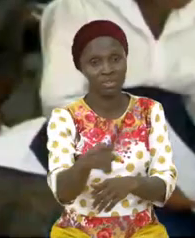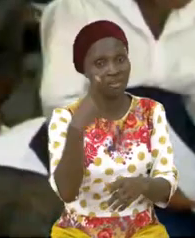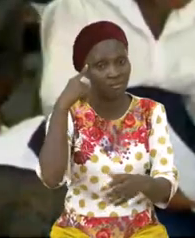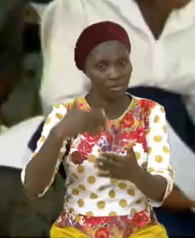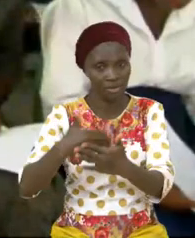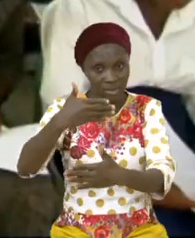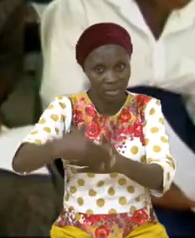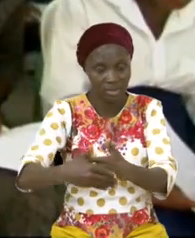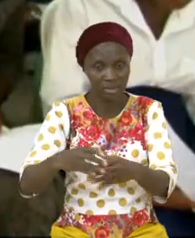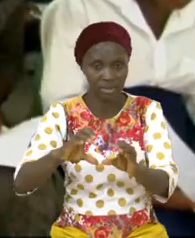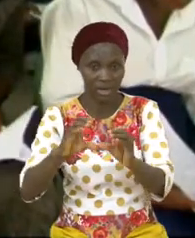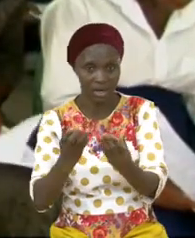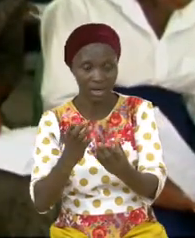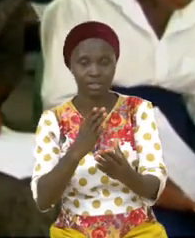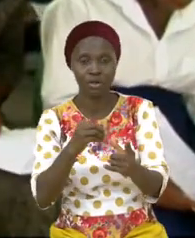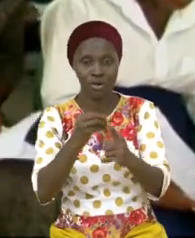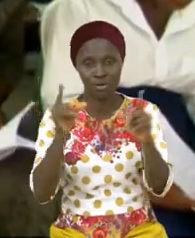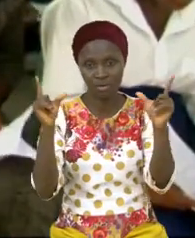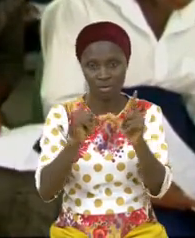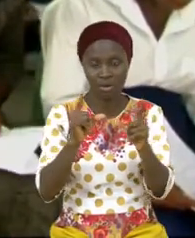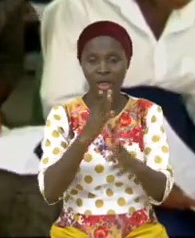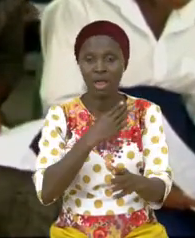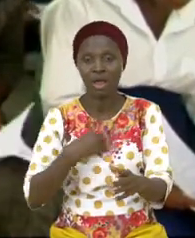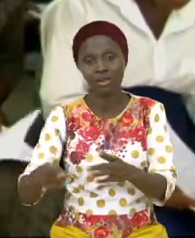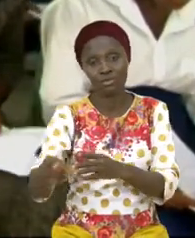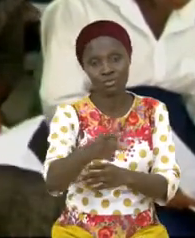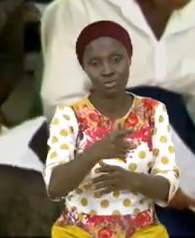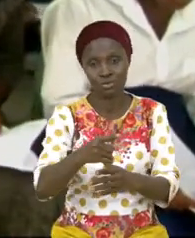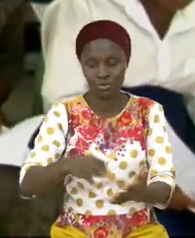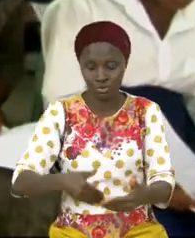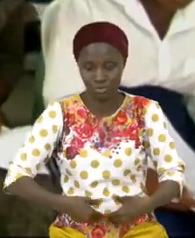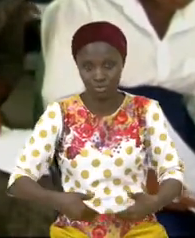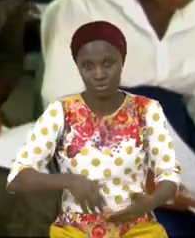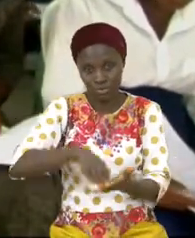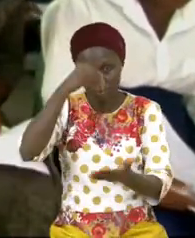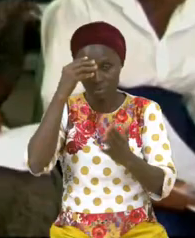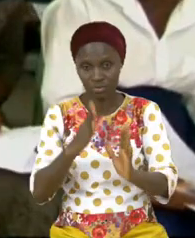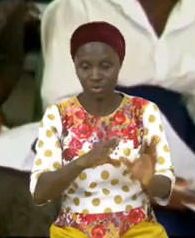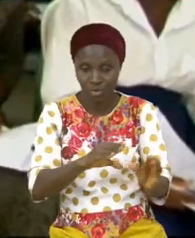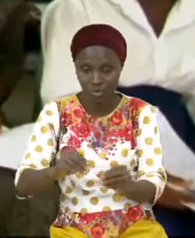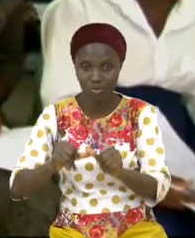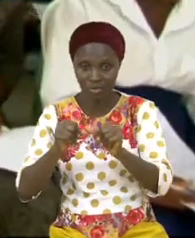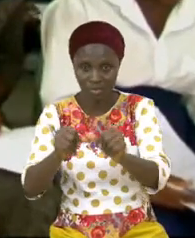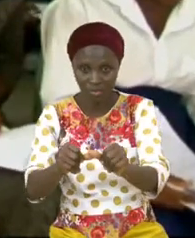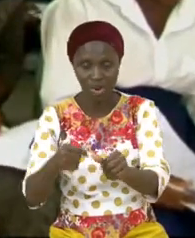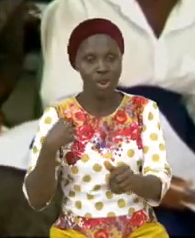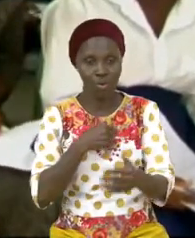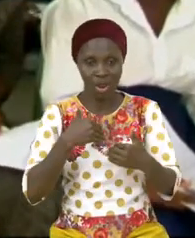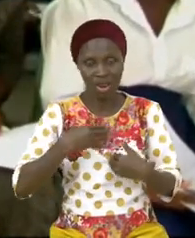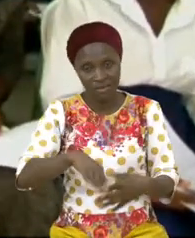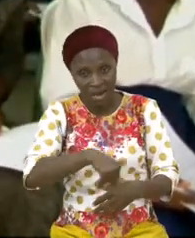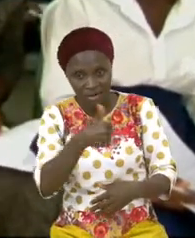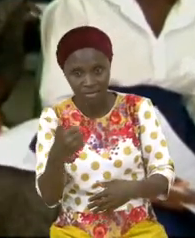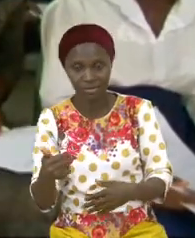next level, and those students move on. We have another new search,